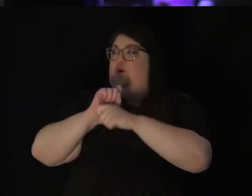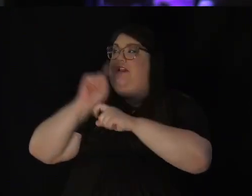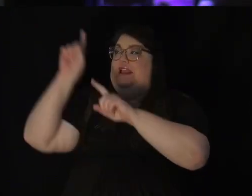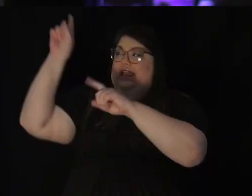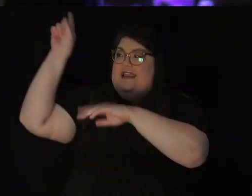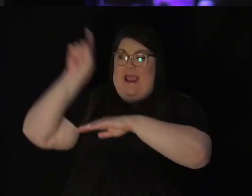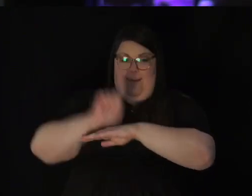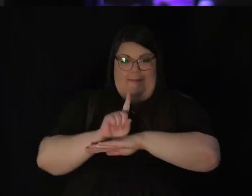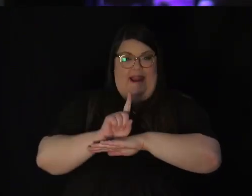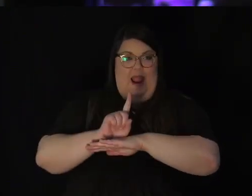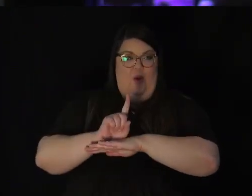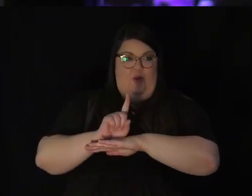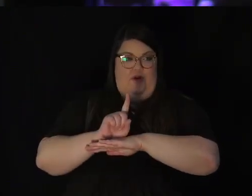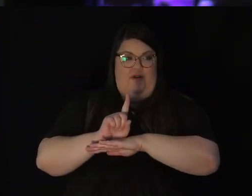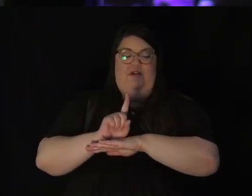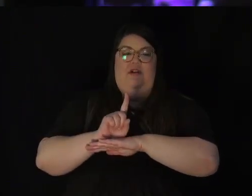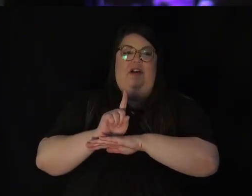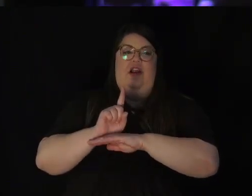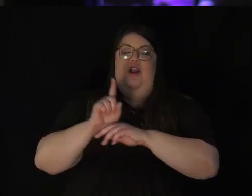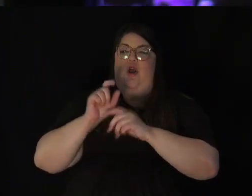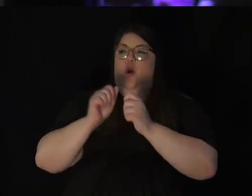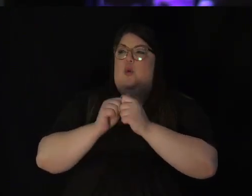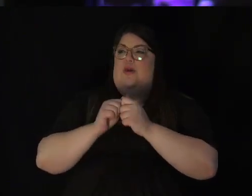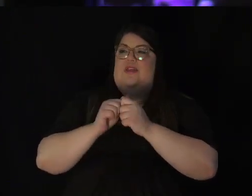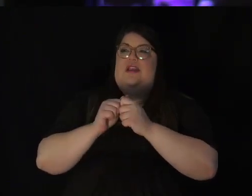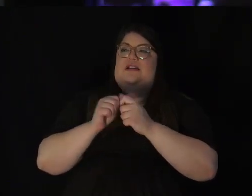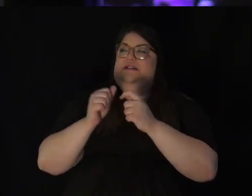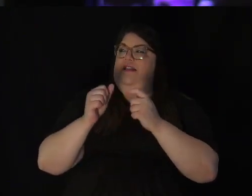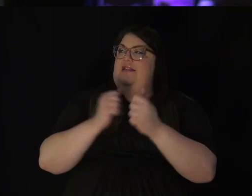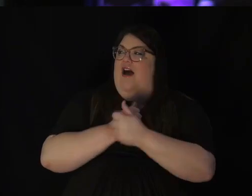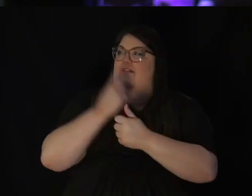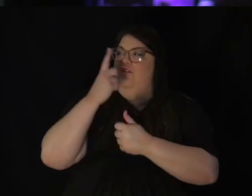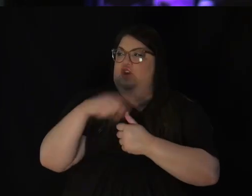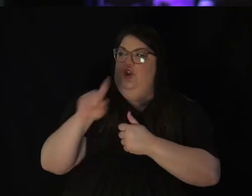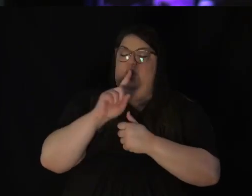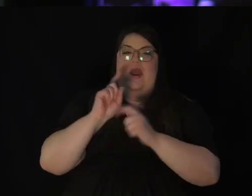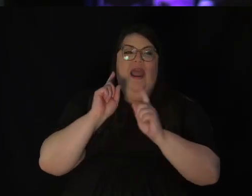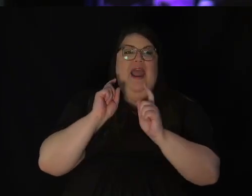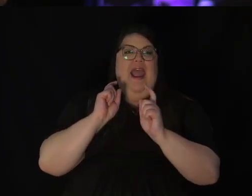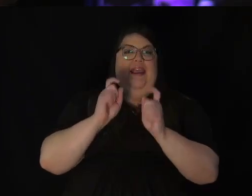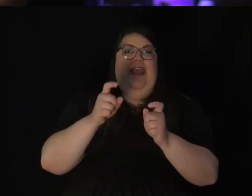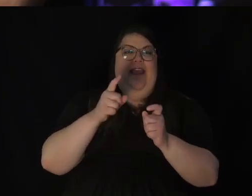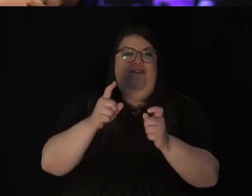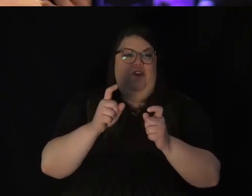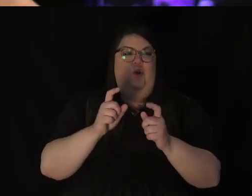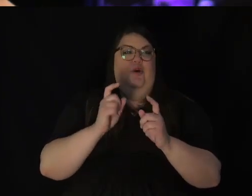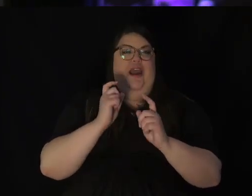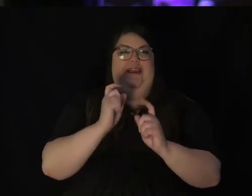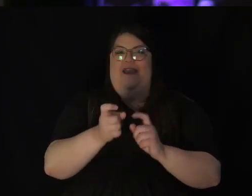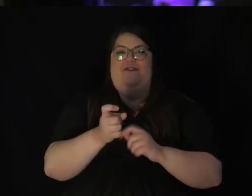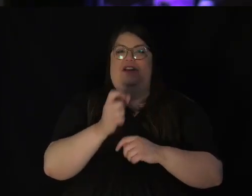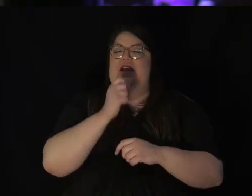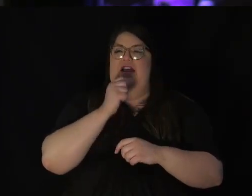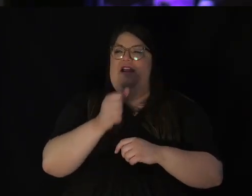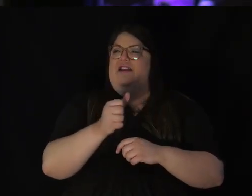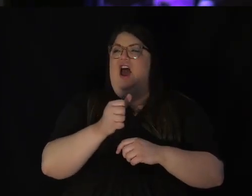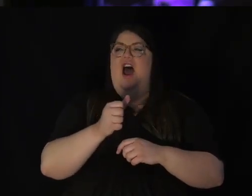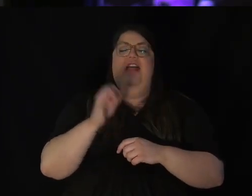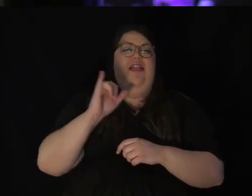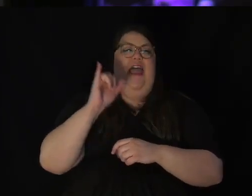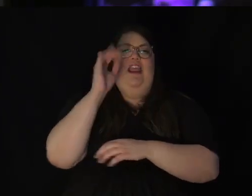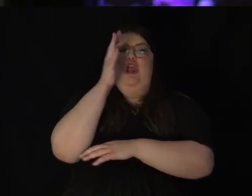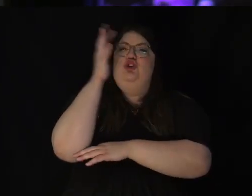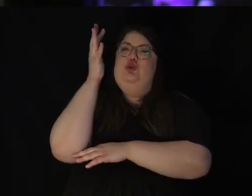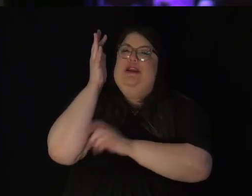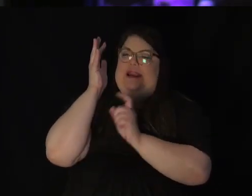came down in his unconditional love for you and gave you a gift. Not a present under a tree,